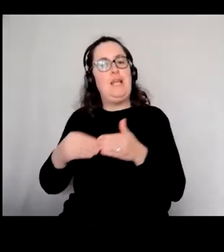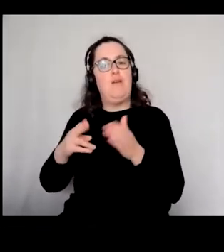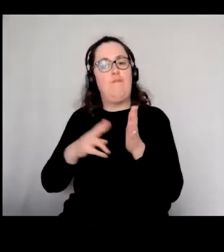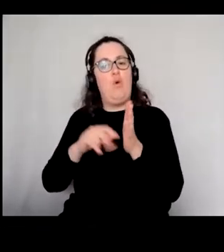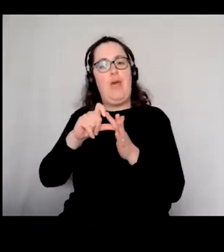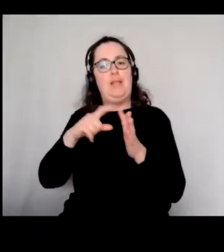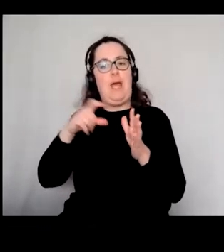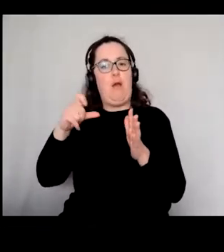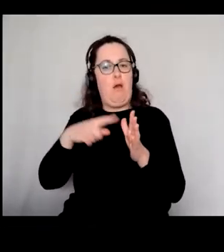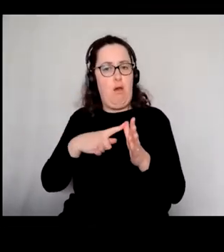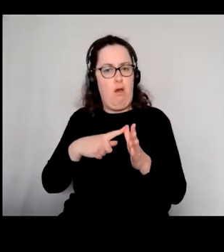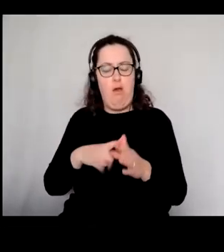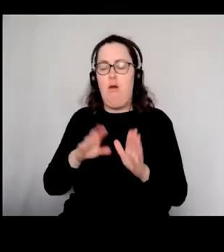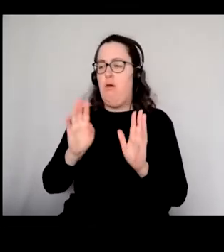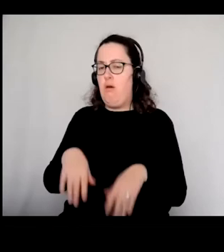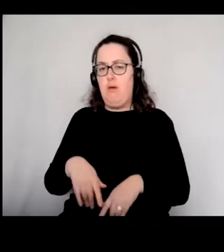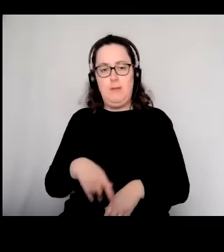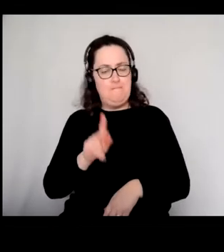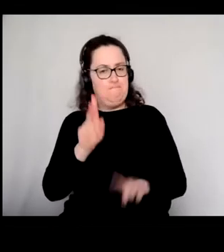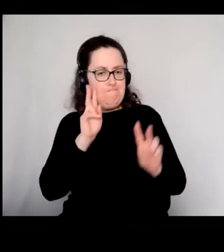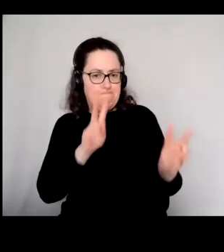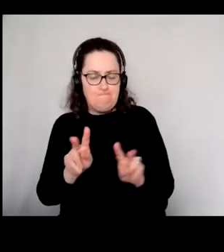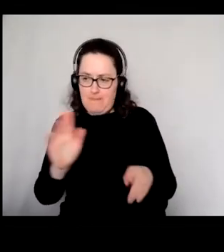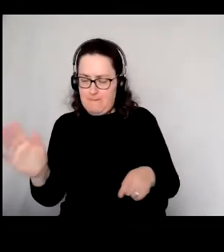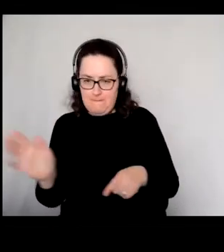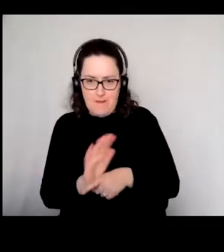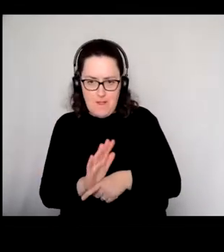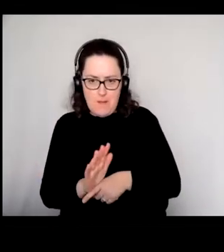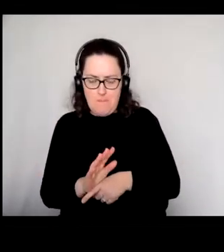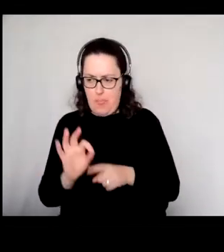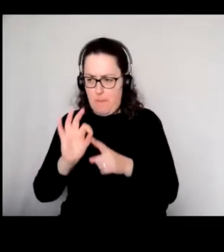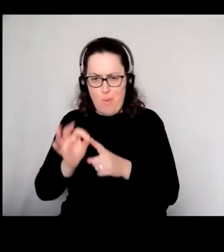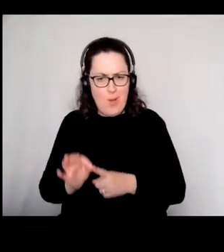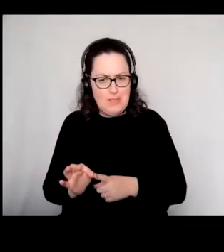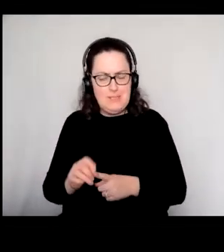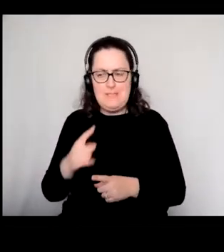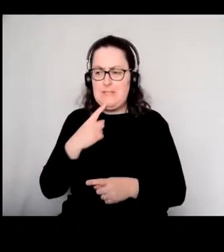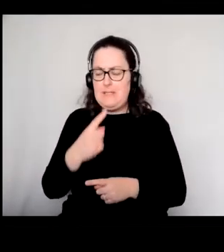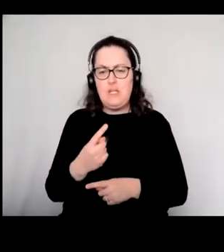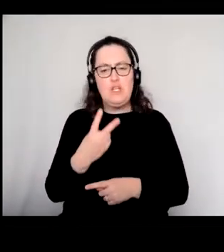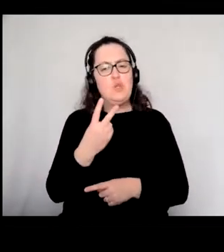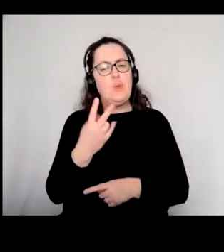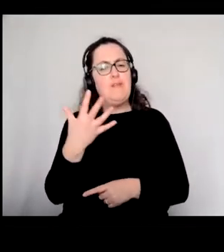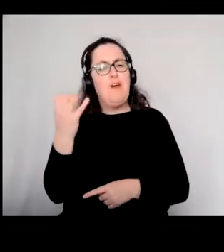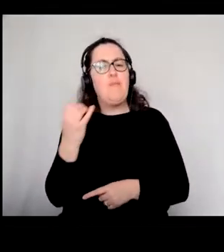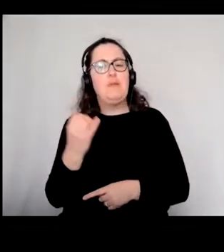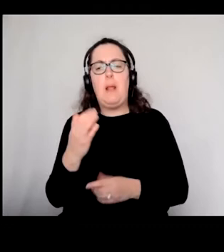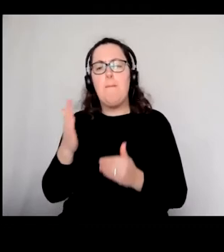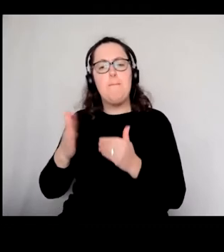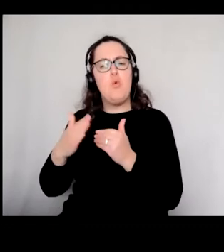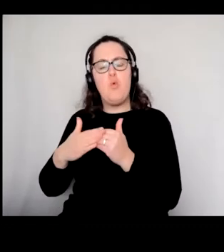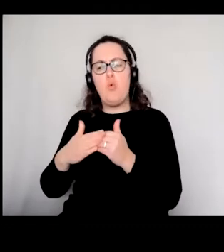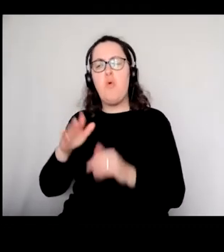Watching Richard's film, some of the points resonated with me. I mean, he talked about 25% more visitors to the